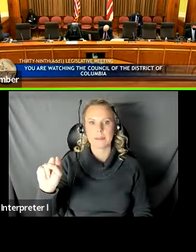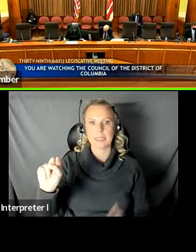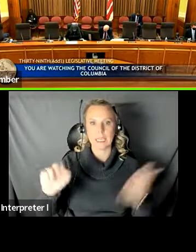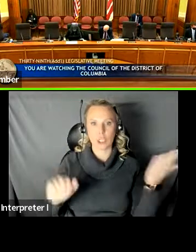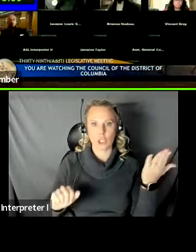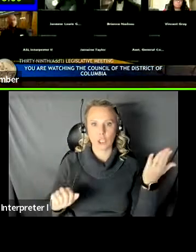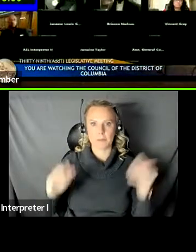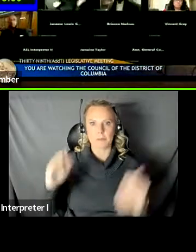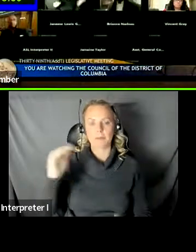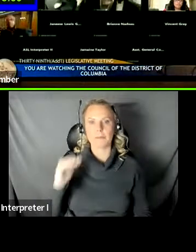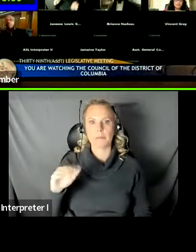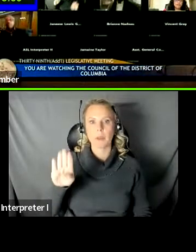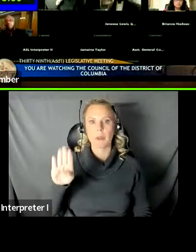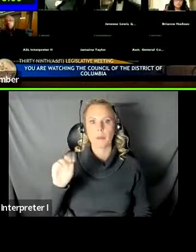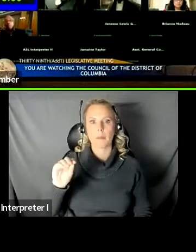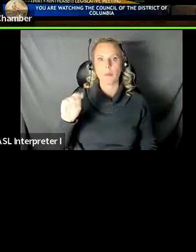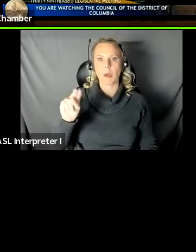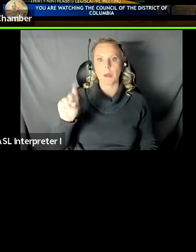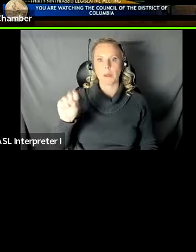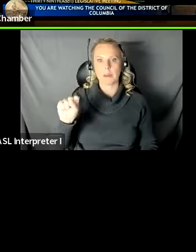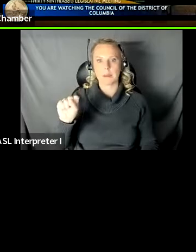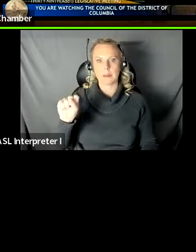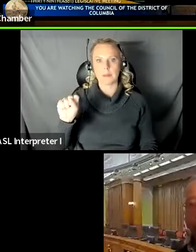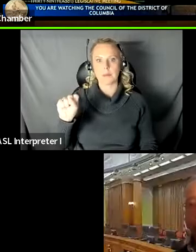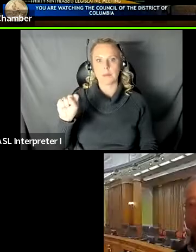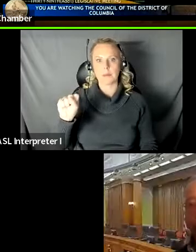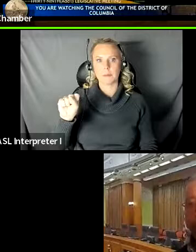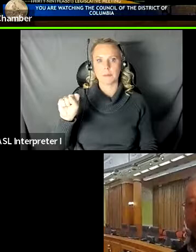Here. Councilmember Bonds.